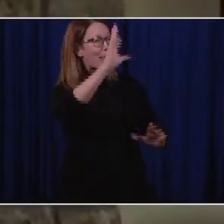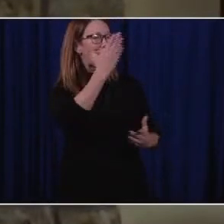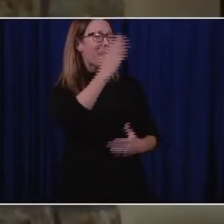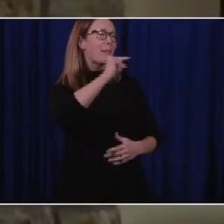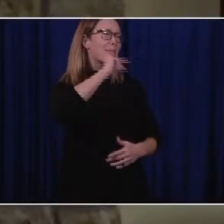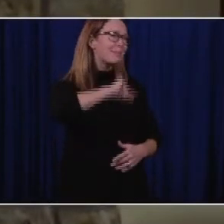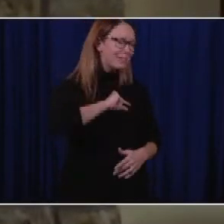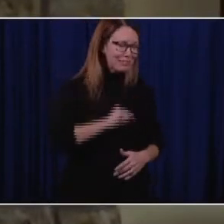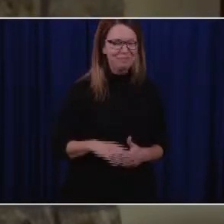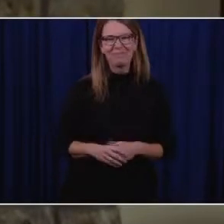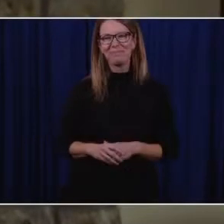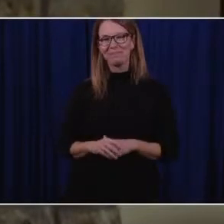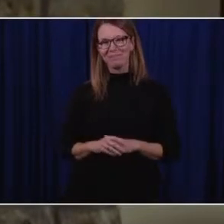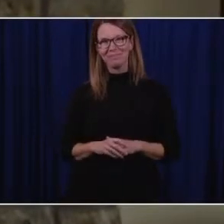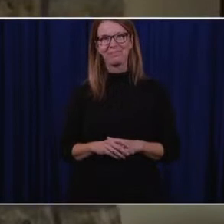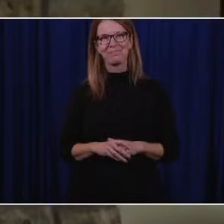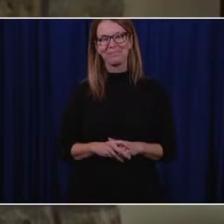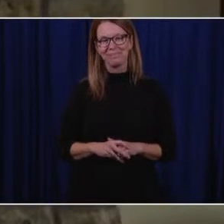Thanksgiving.